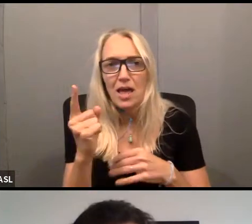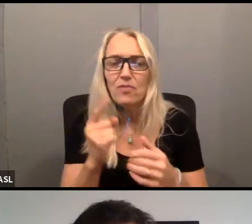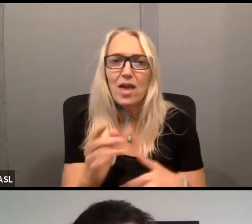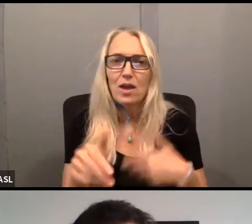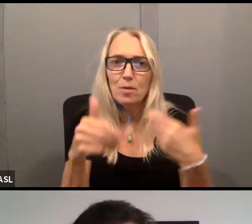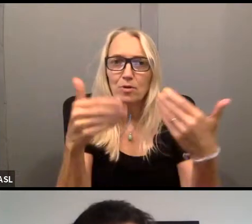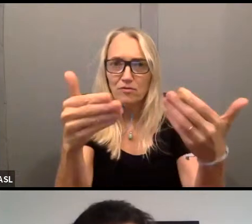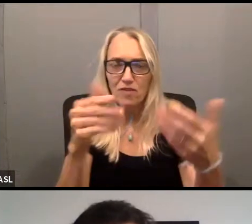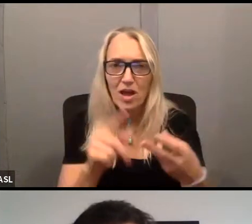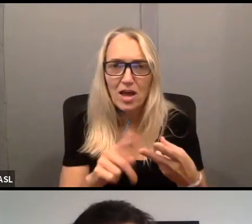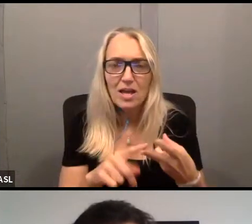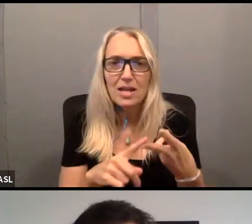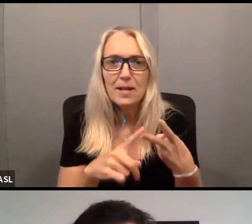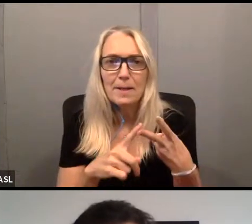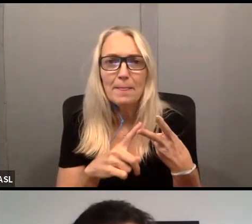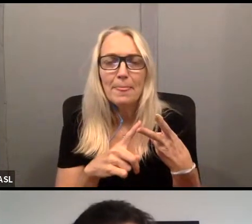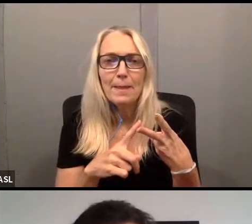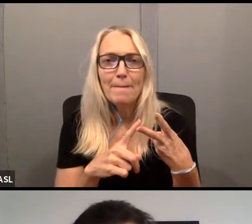providing